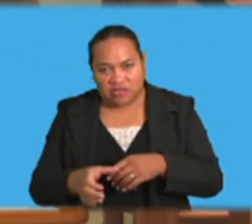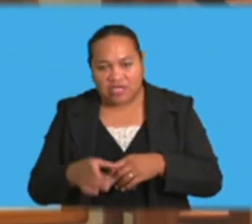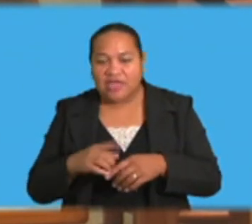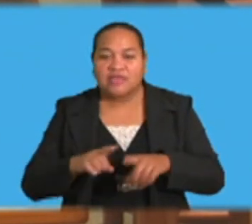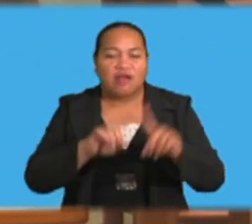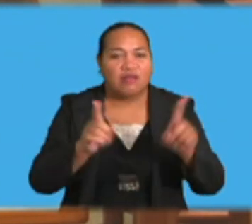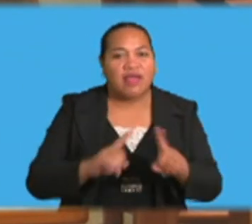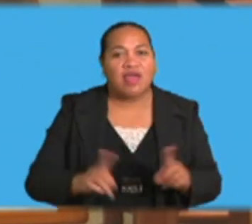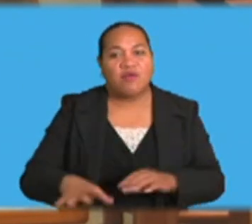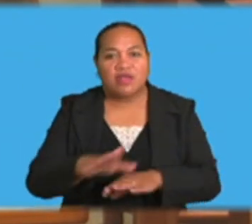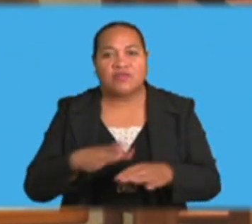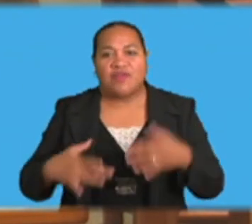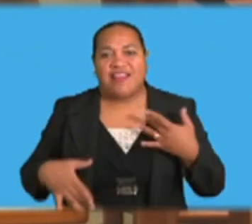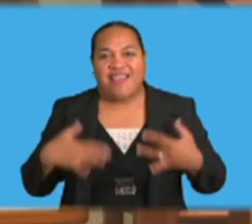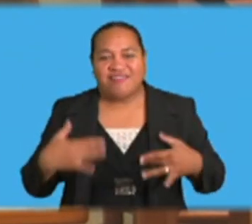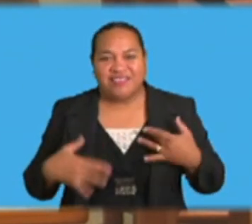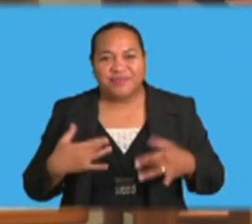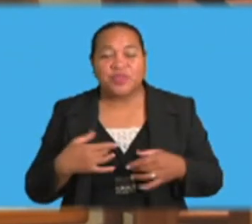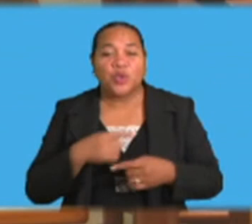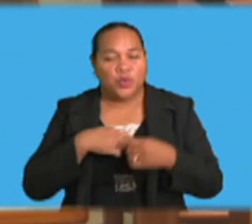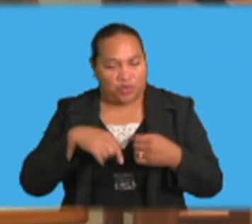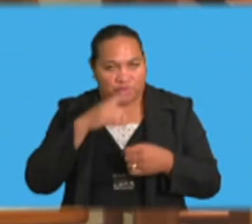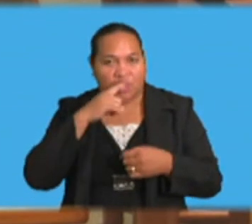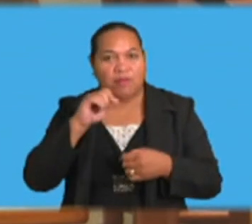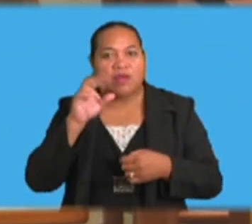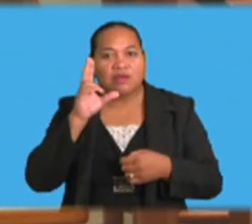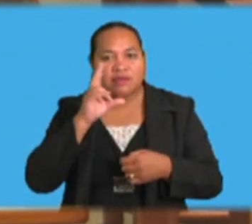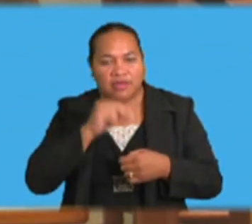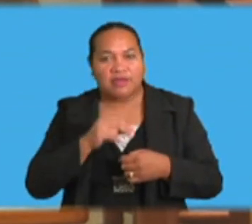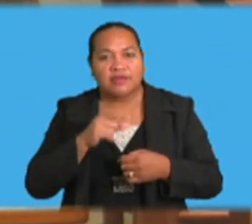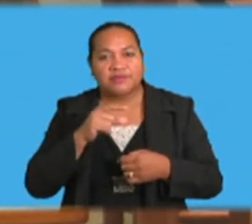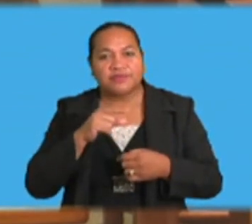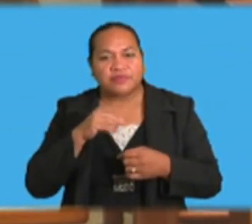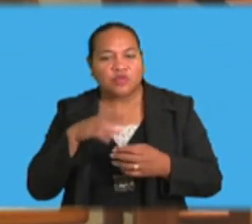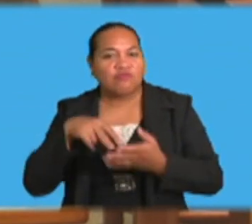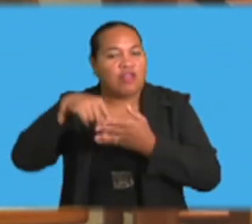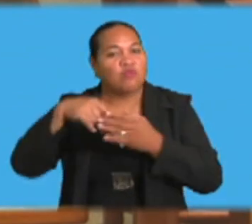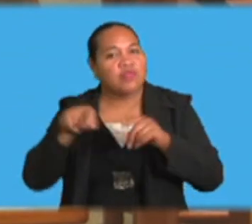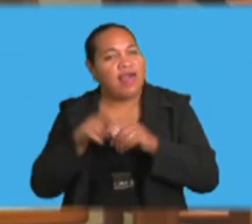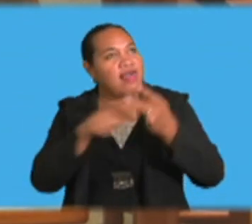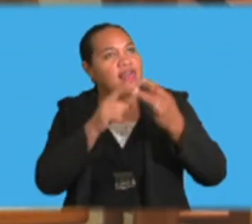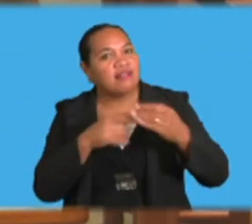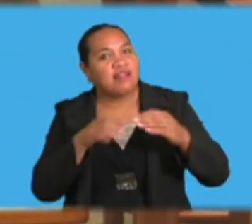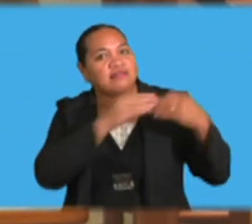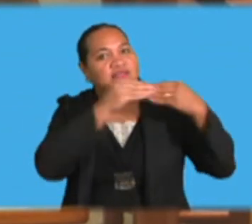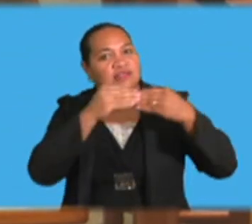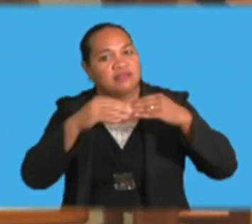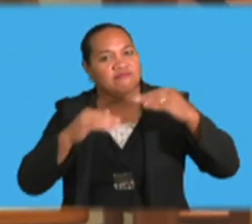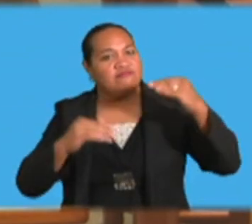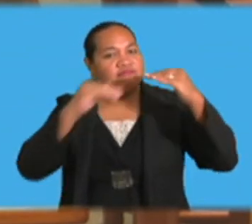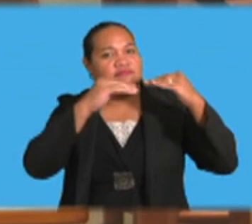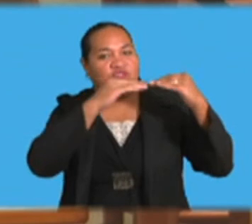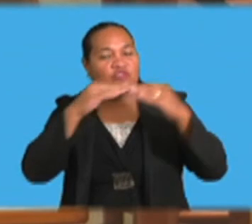their lives. That we are capable of standing with the leading nations and work together, ensuring a better